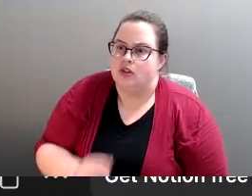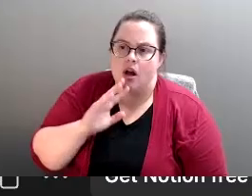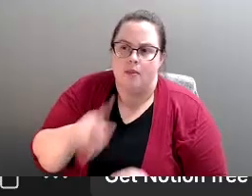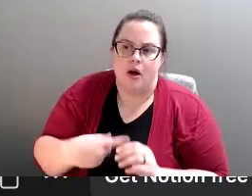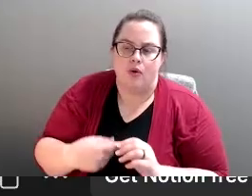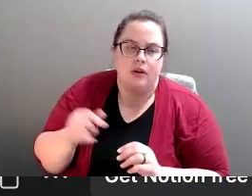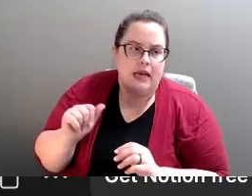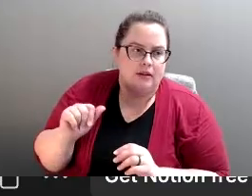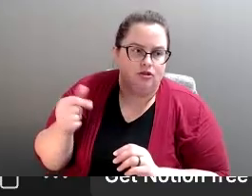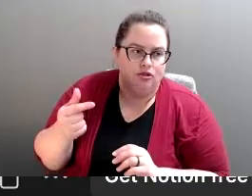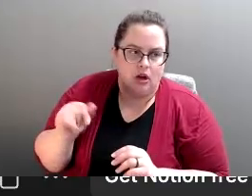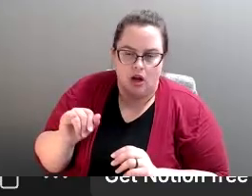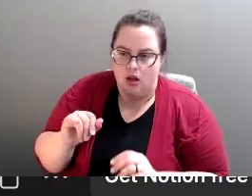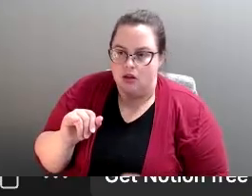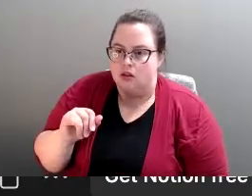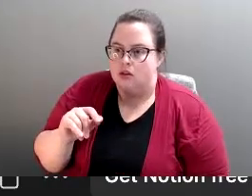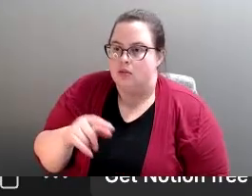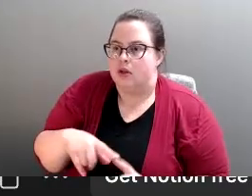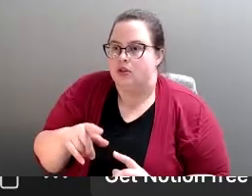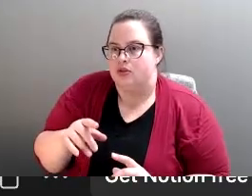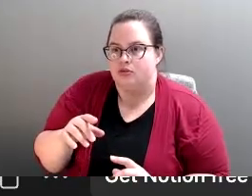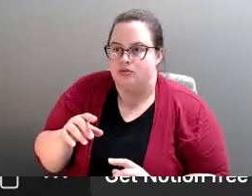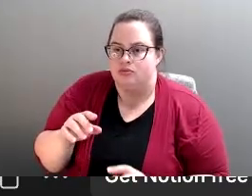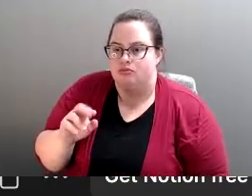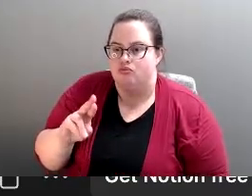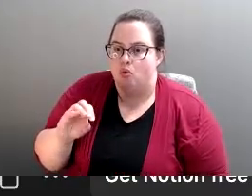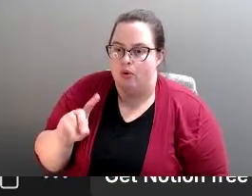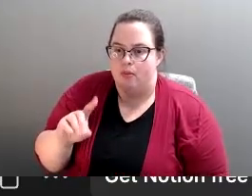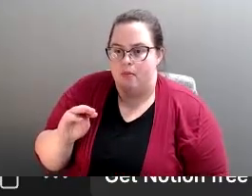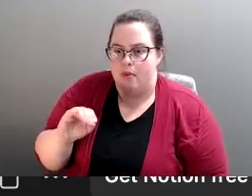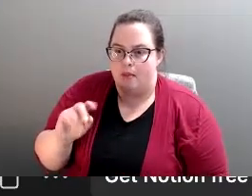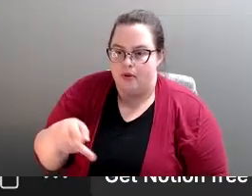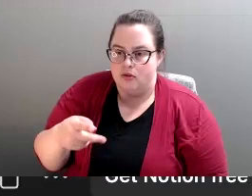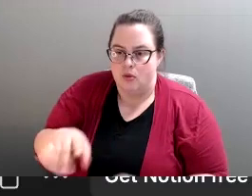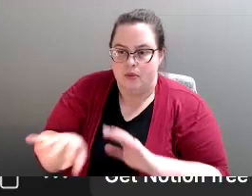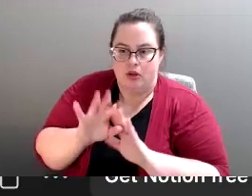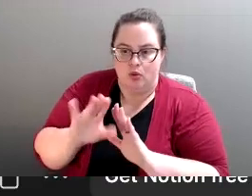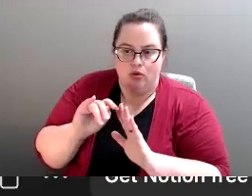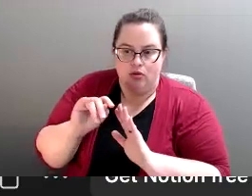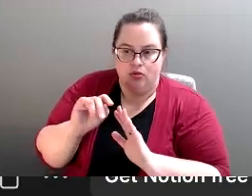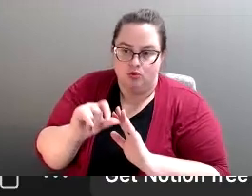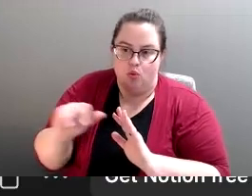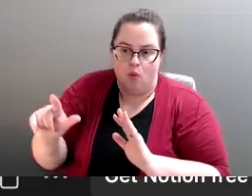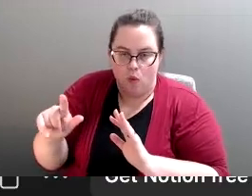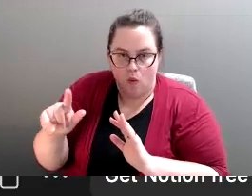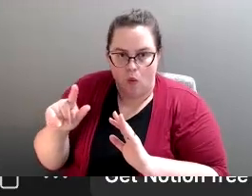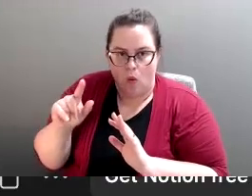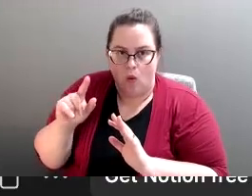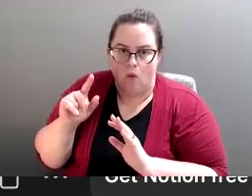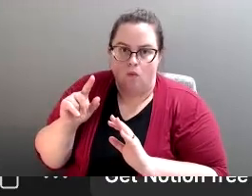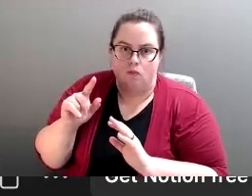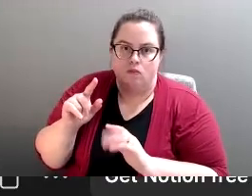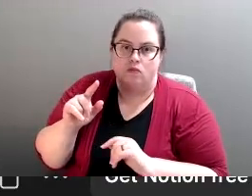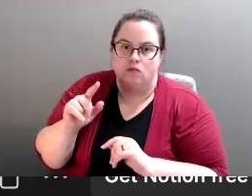the roadmap to becoming a power user. Pick your tool, right? These are kind of the big three. Choose the